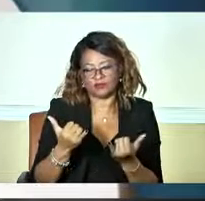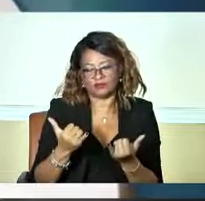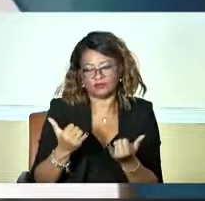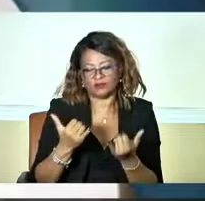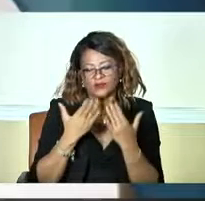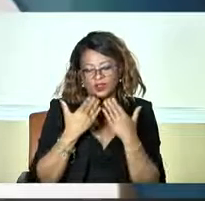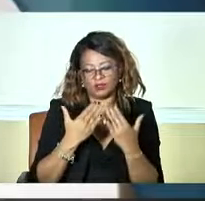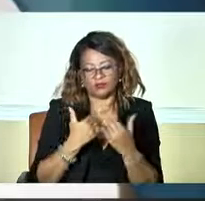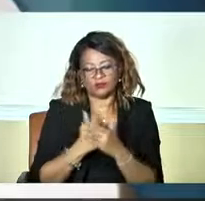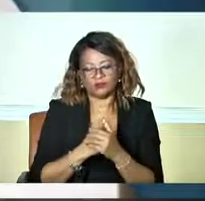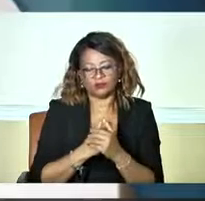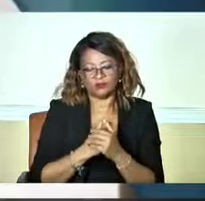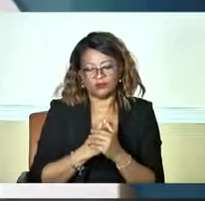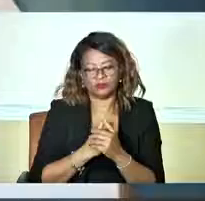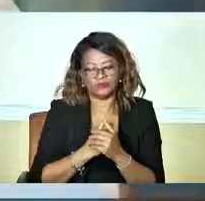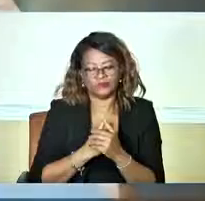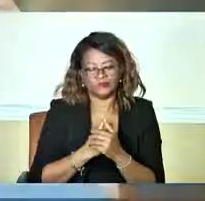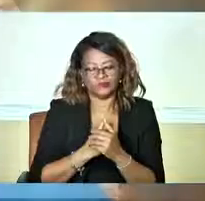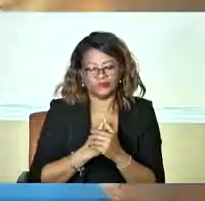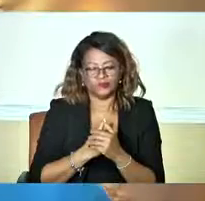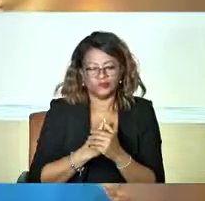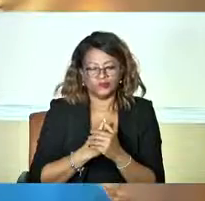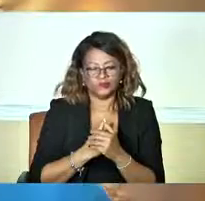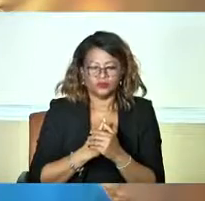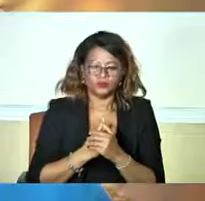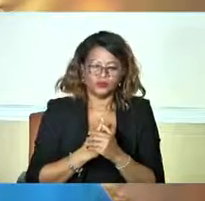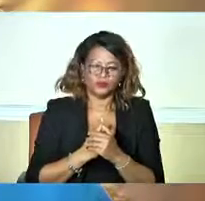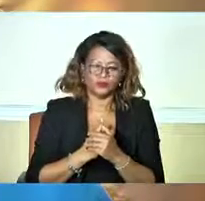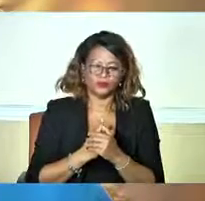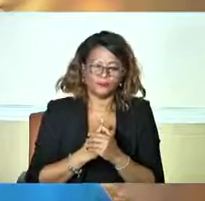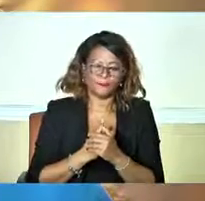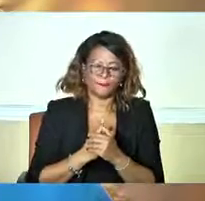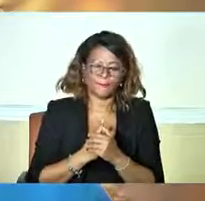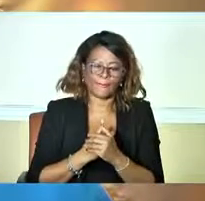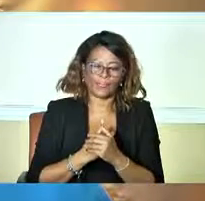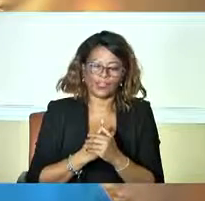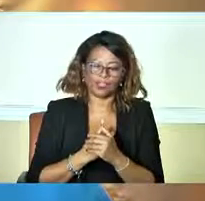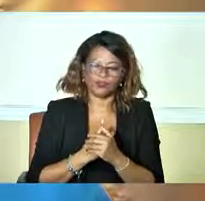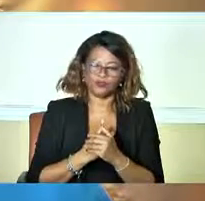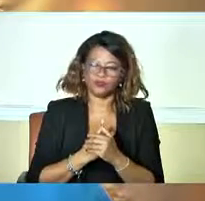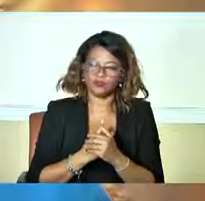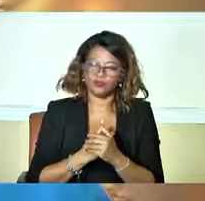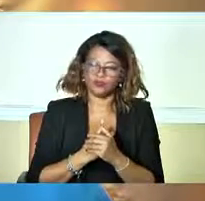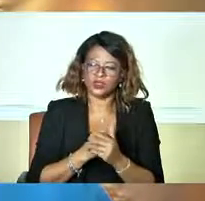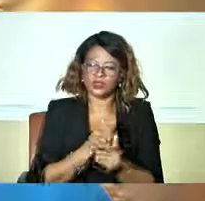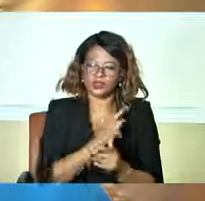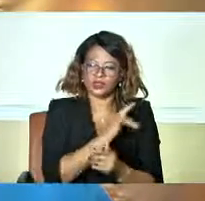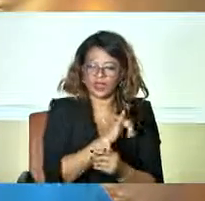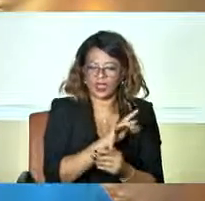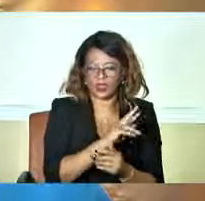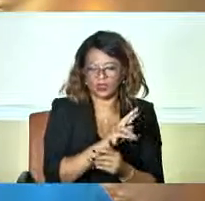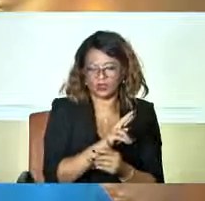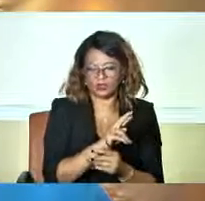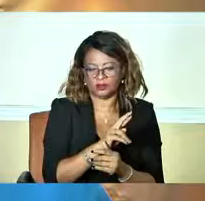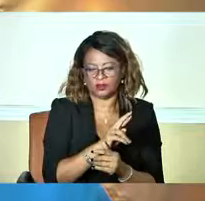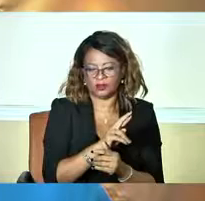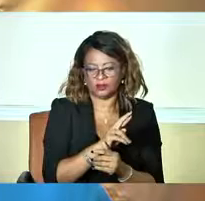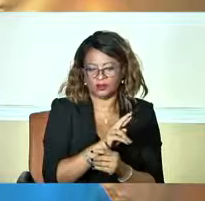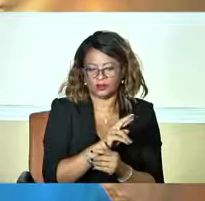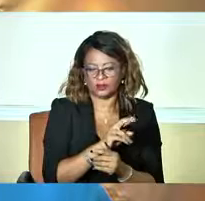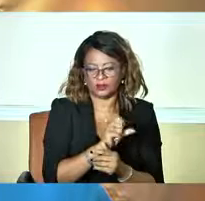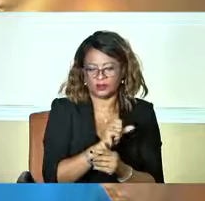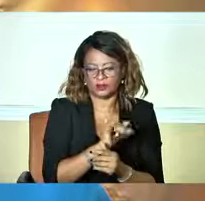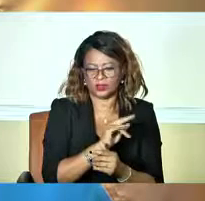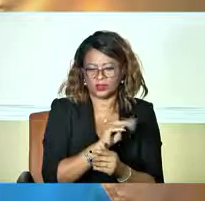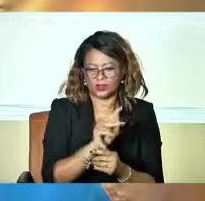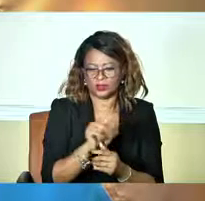you. Thank you, Mrs. Bain. I'm now going to invite Ms. Tyler Simonet